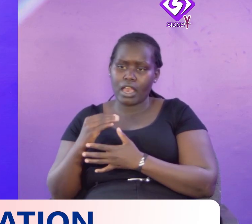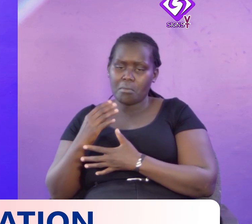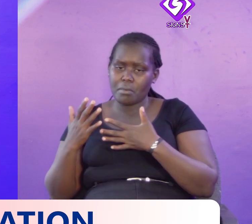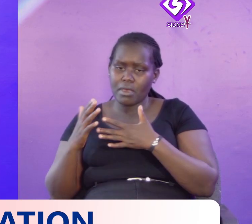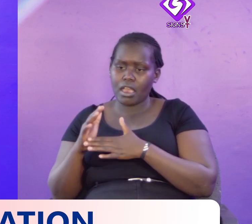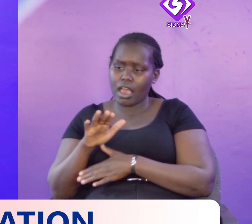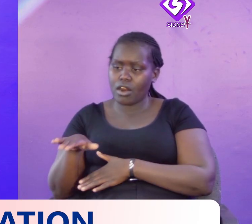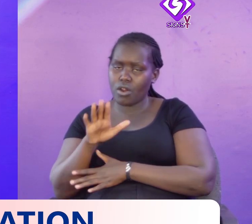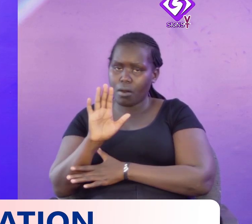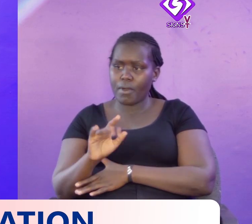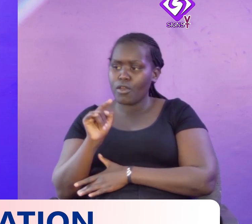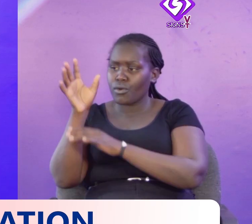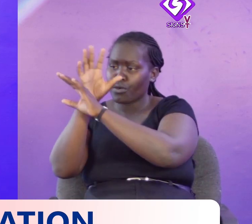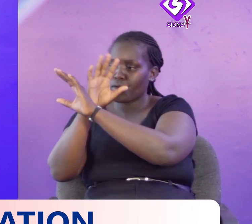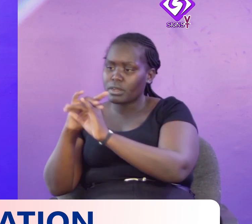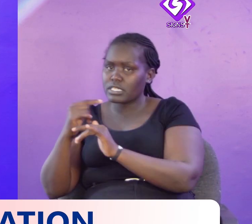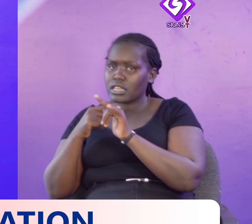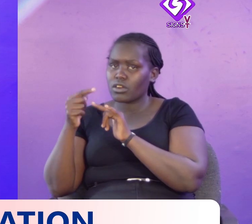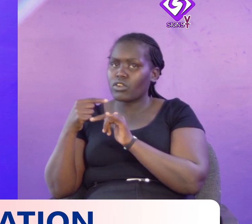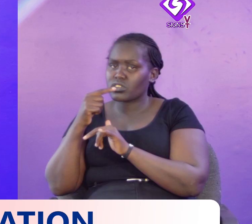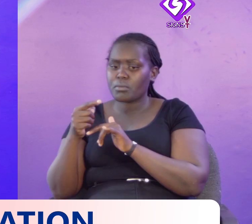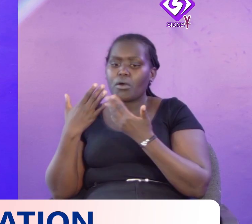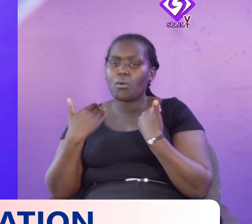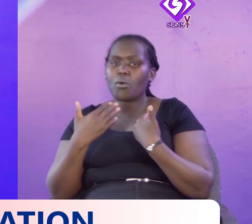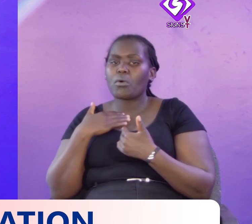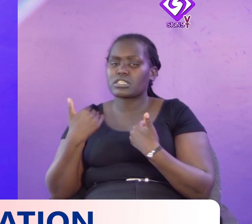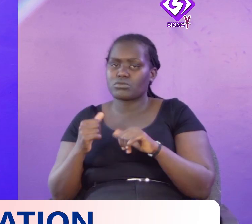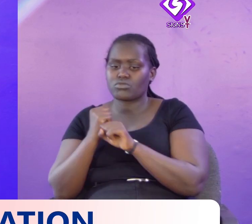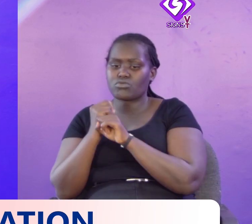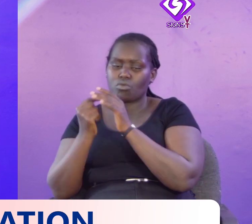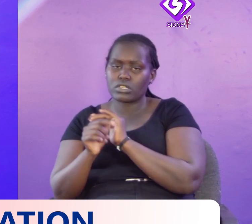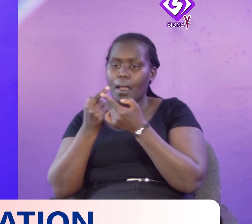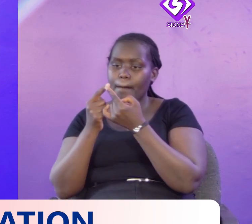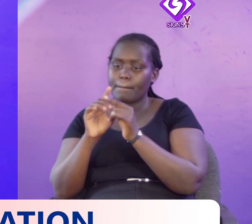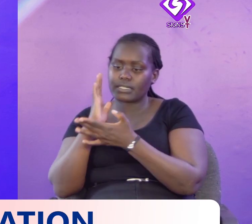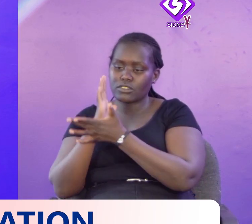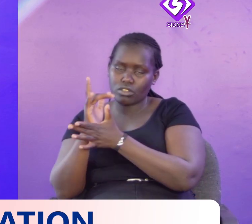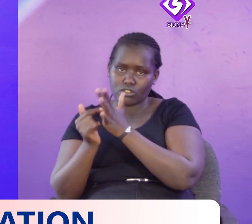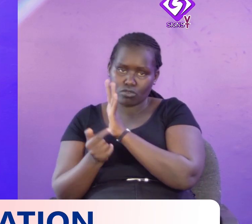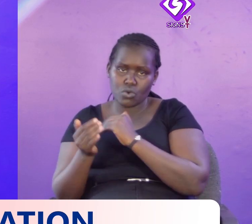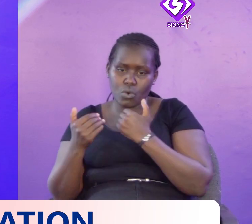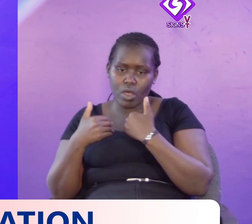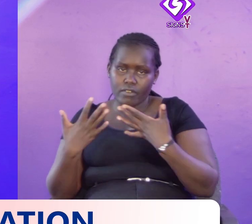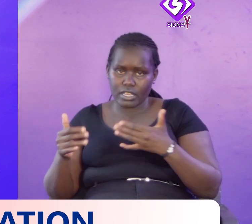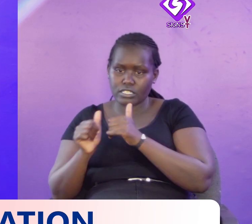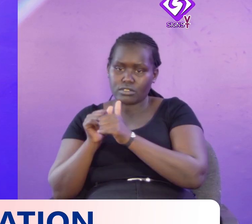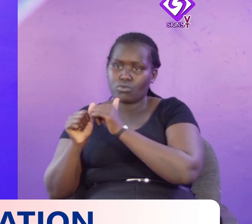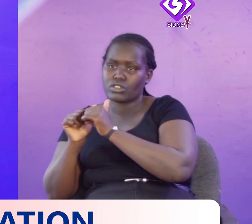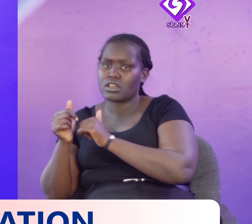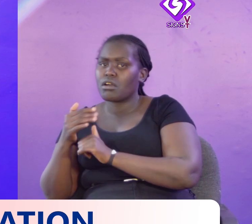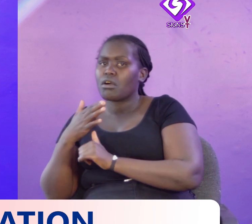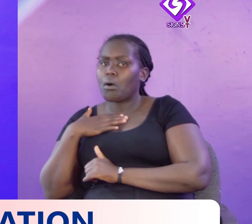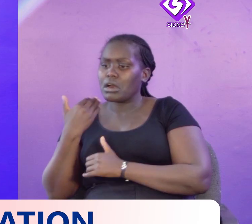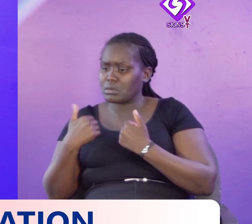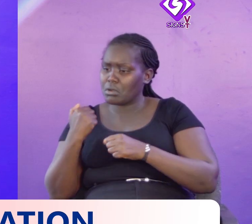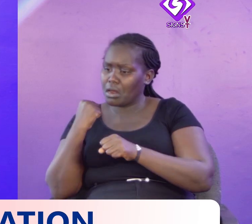the president. Now you're telling us munataka nifanyaje. But the reality is, there is that thing you've just said. Munataka